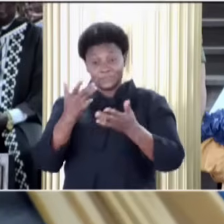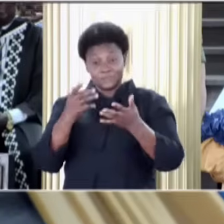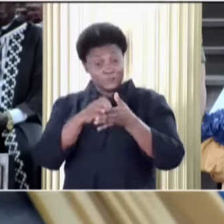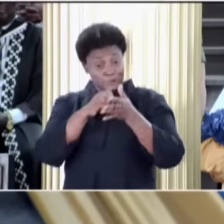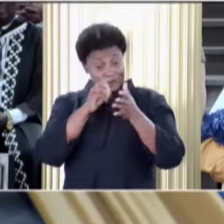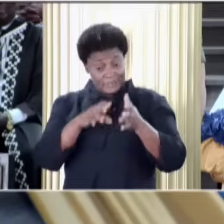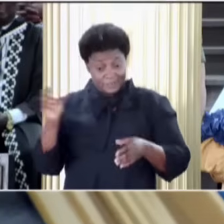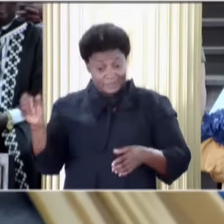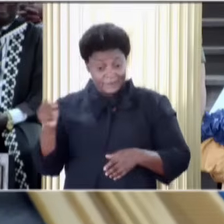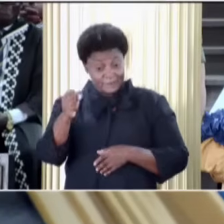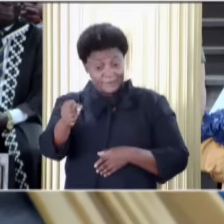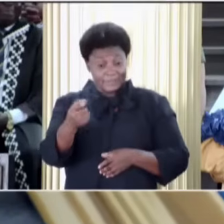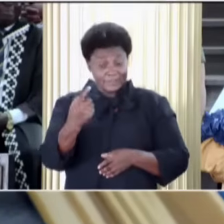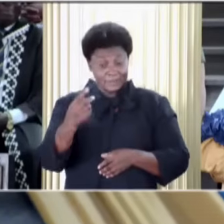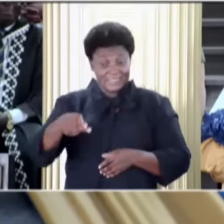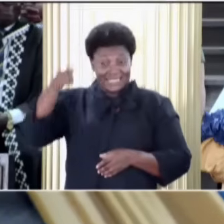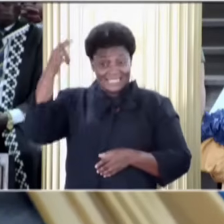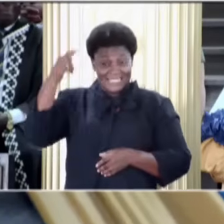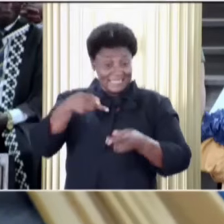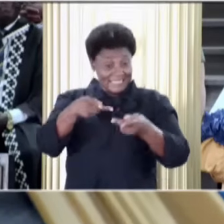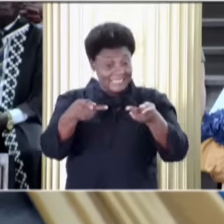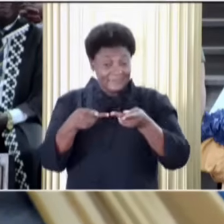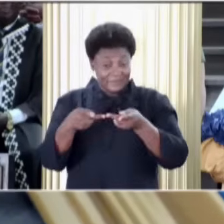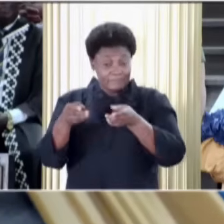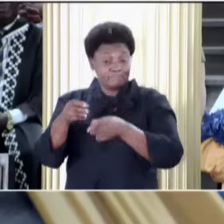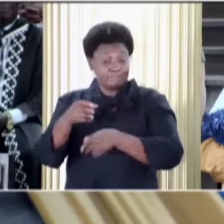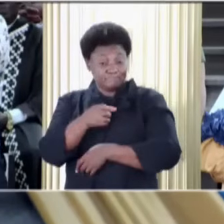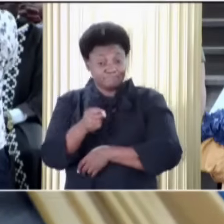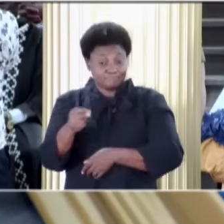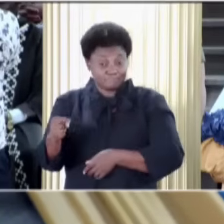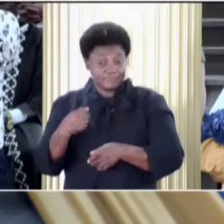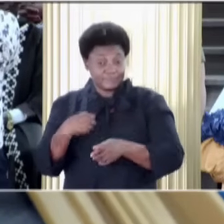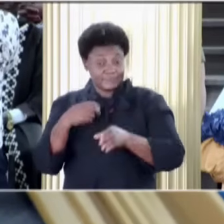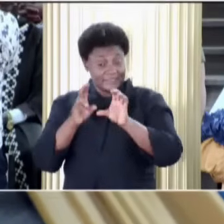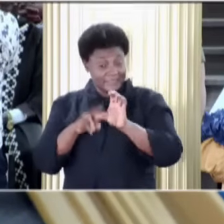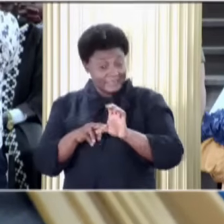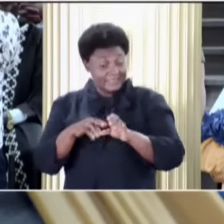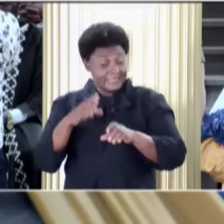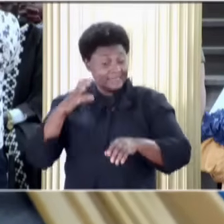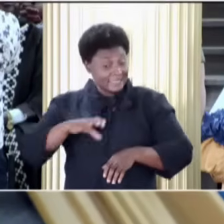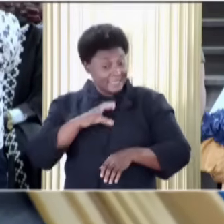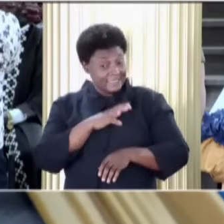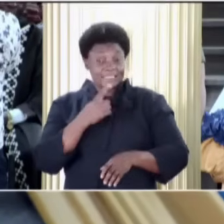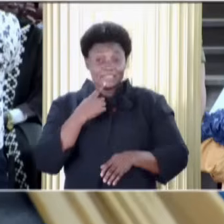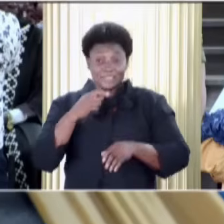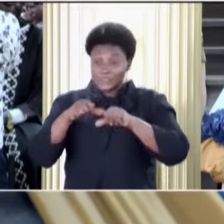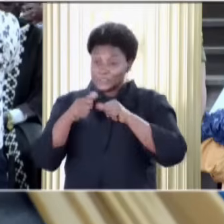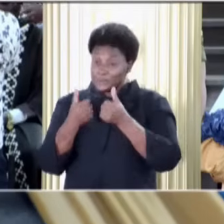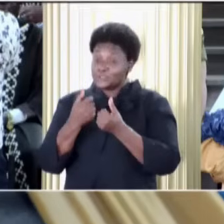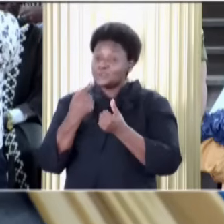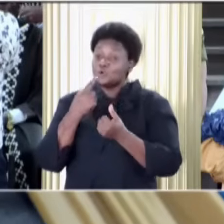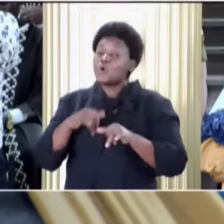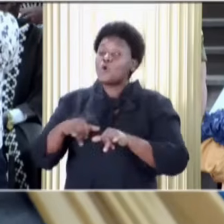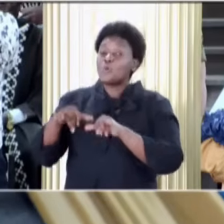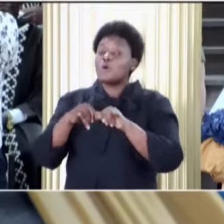to the following high-level positions: Chair of the Council of the Association of Commonwealth Universities,